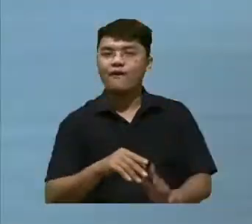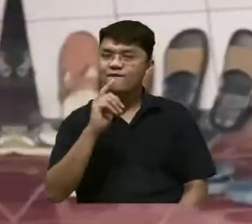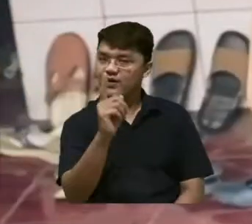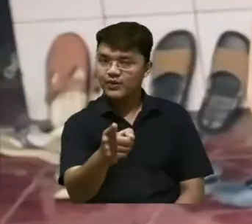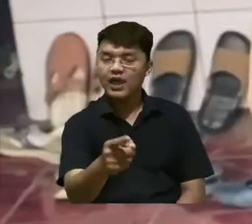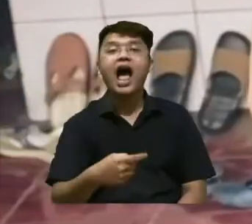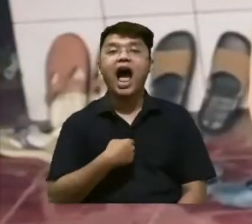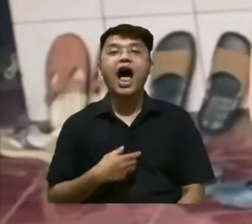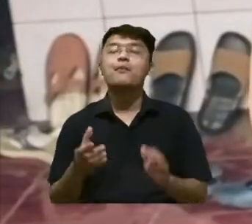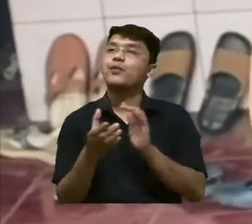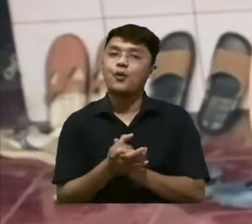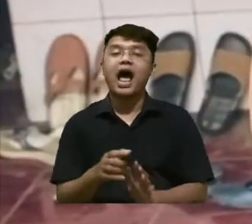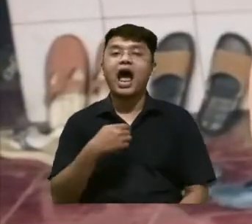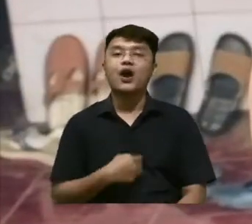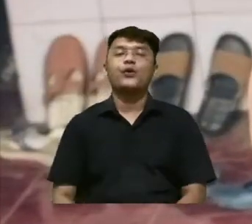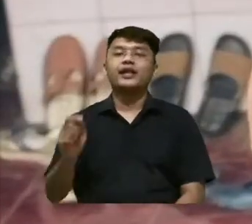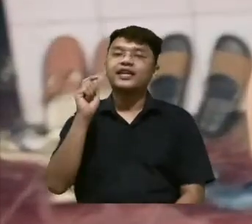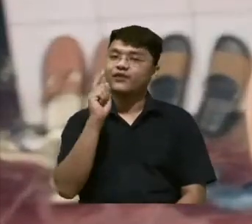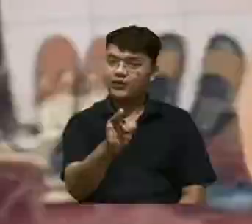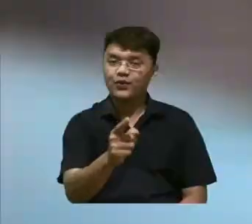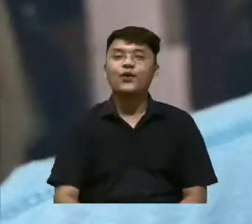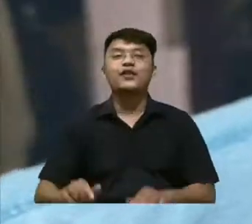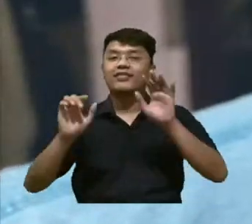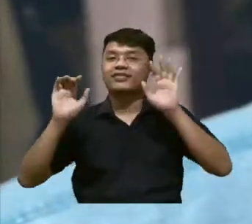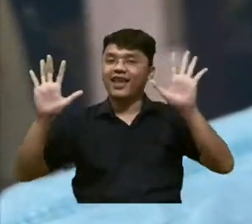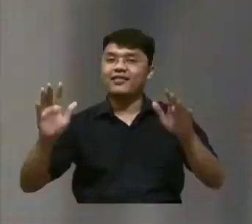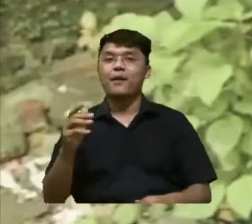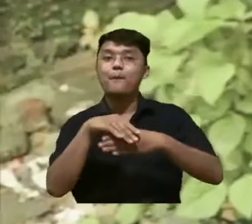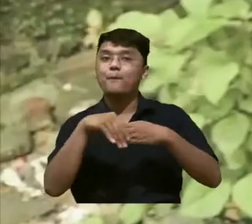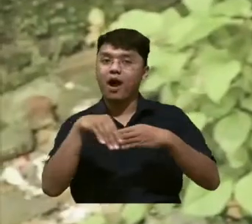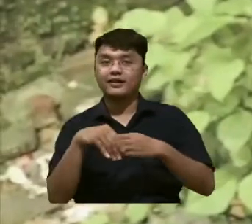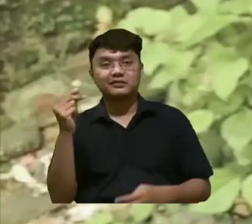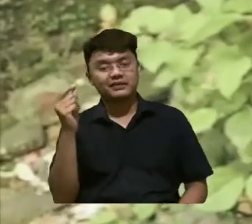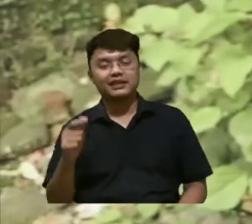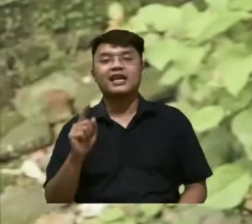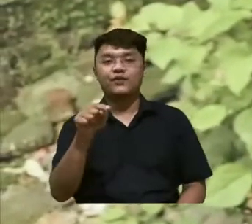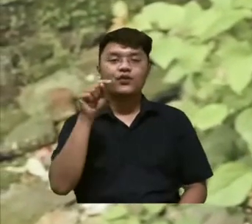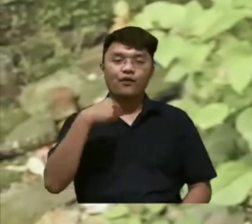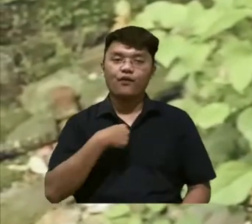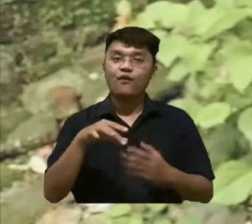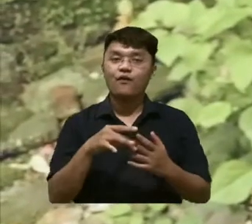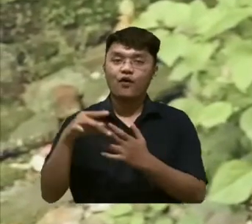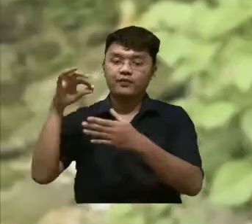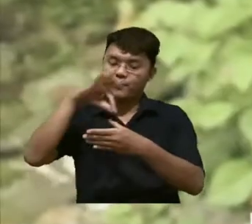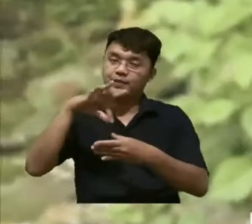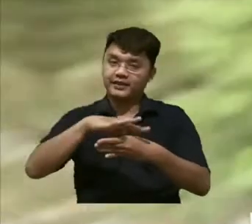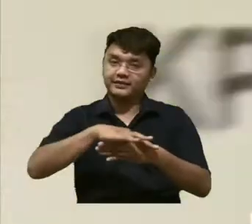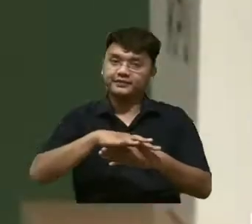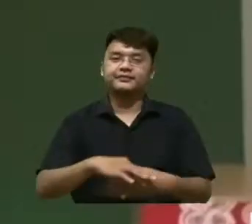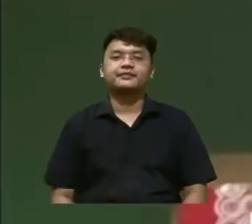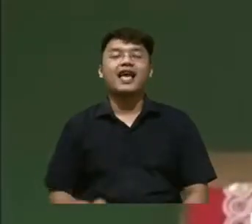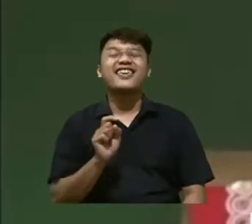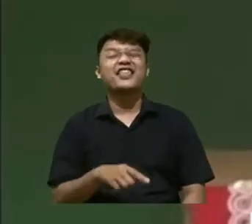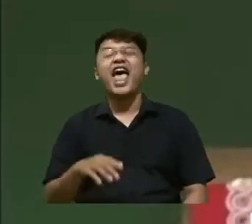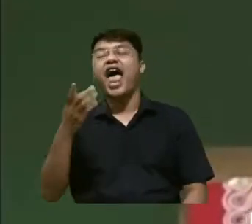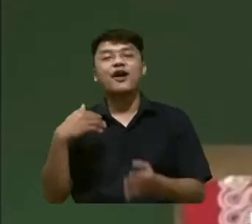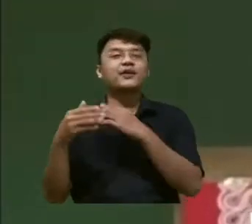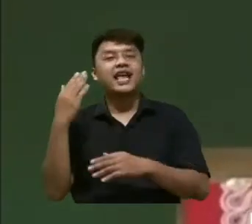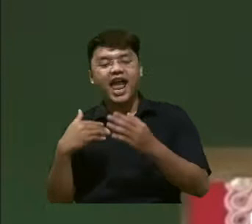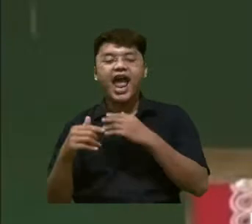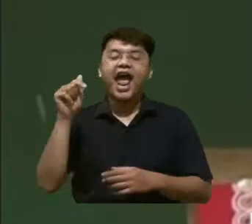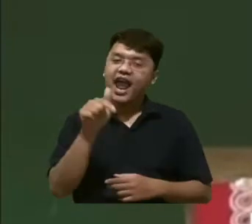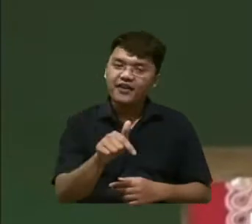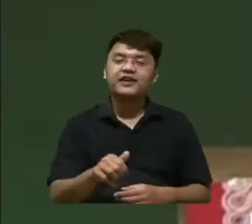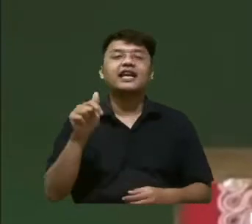I promise I would give you $10 if you vote for me in the election. It happens in every election